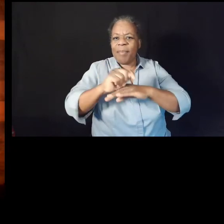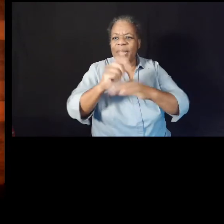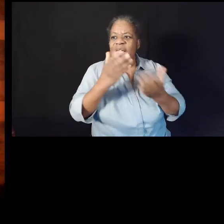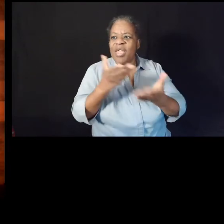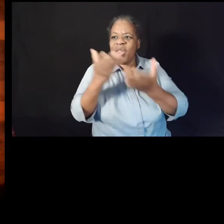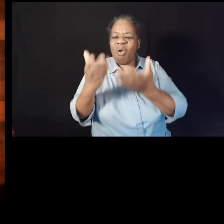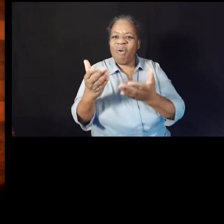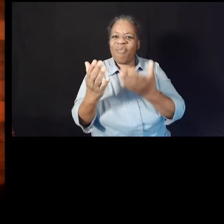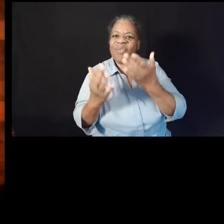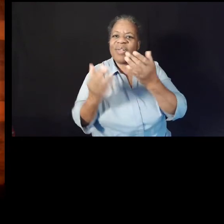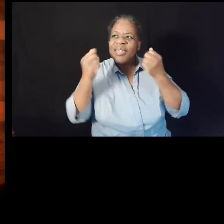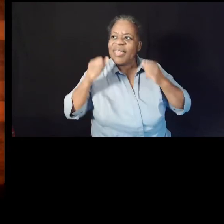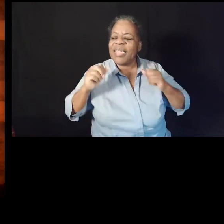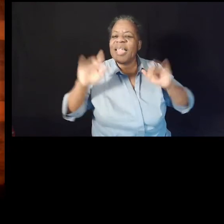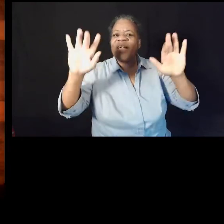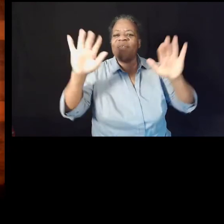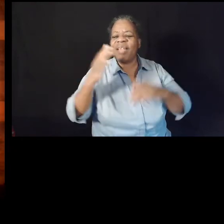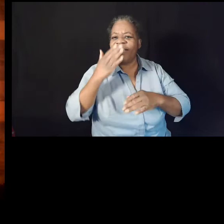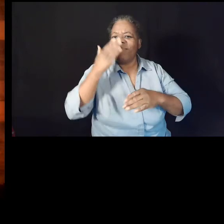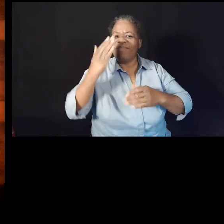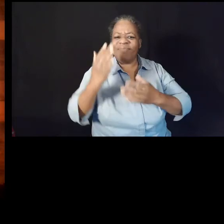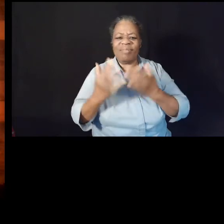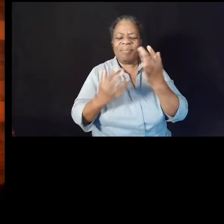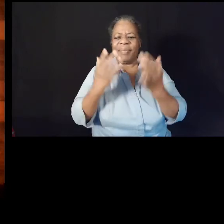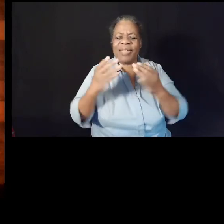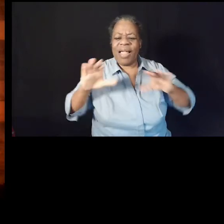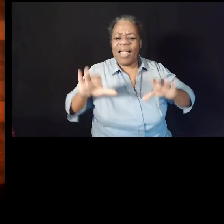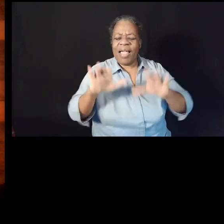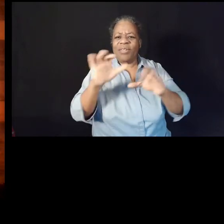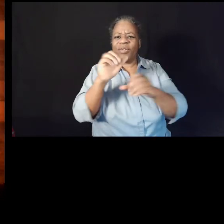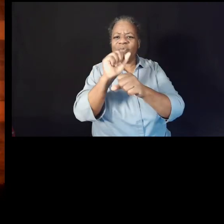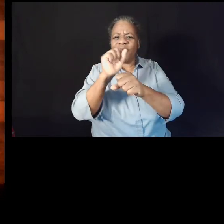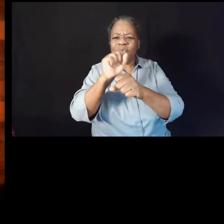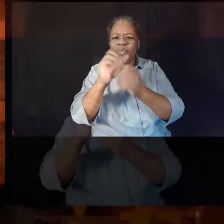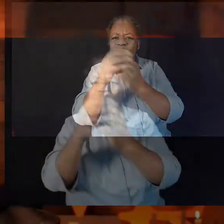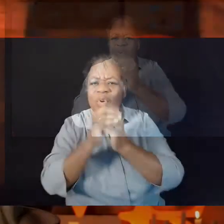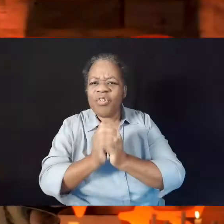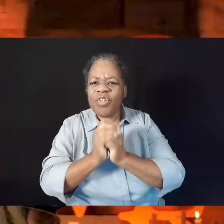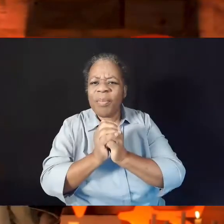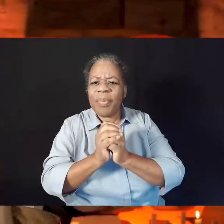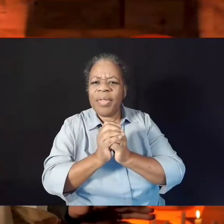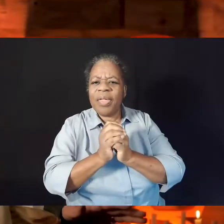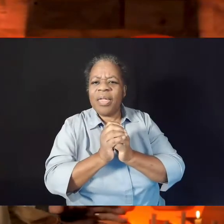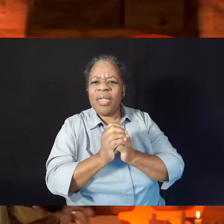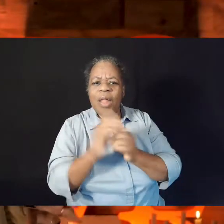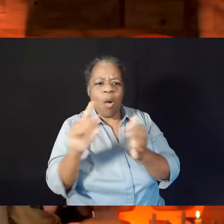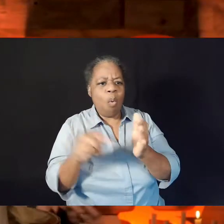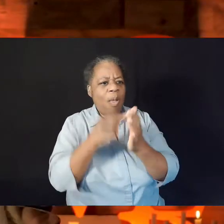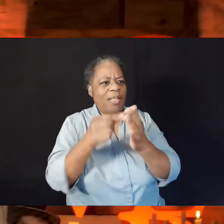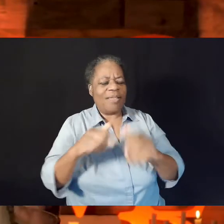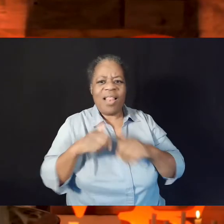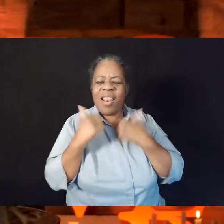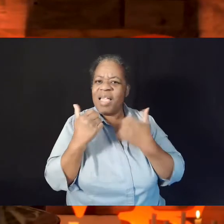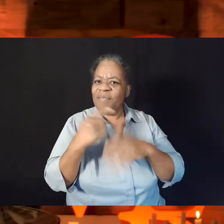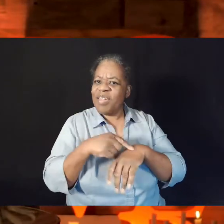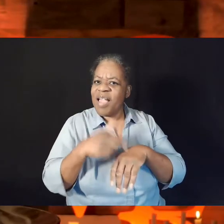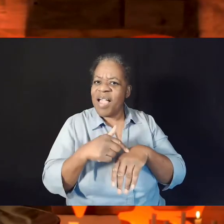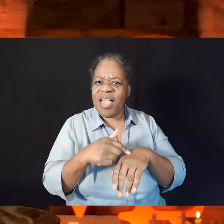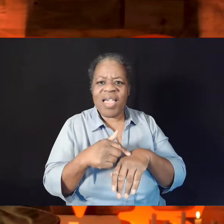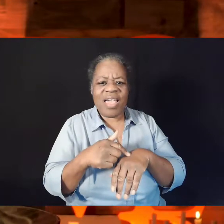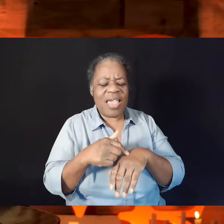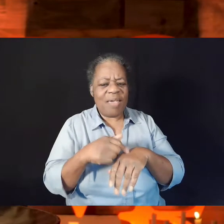of burning incense as an act of worship. No priest would get this honor more than once in a lifetime, and some never